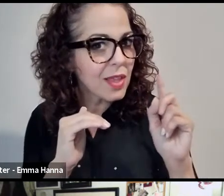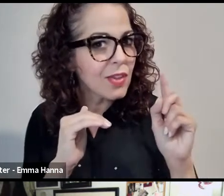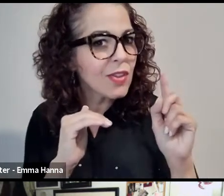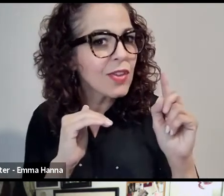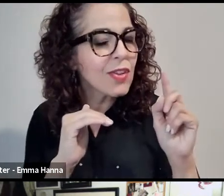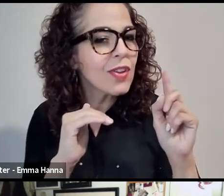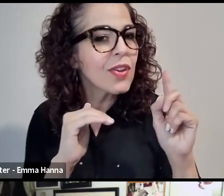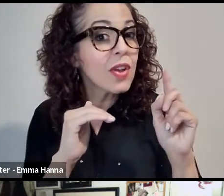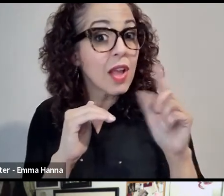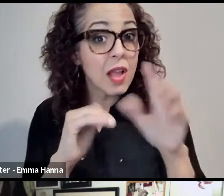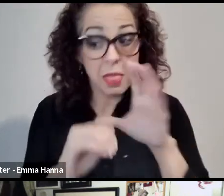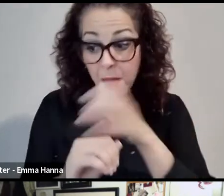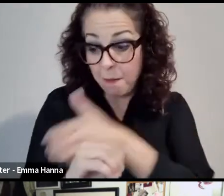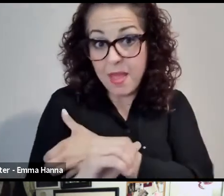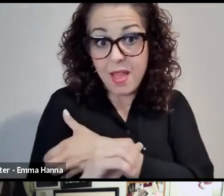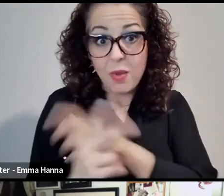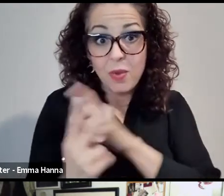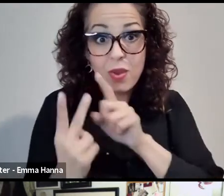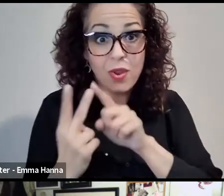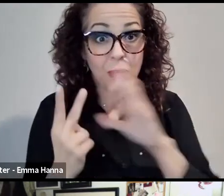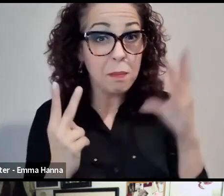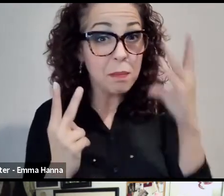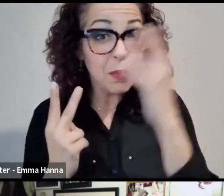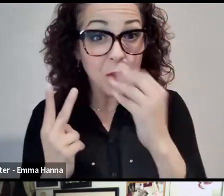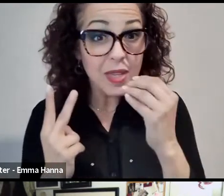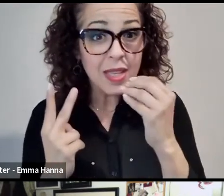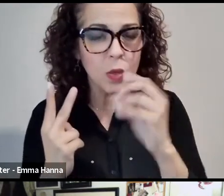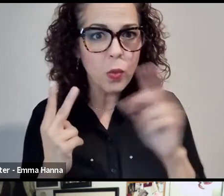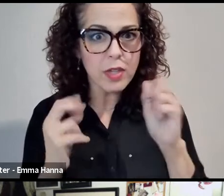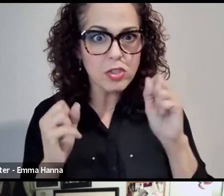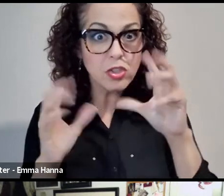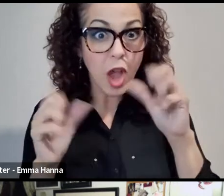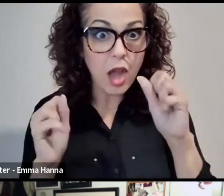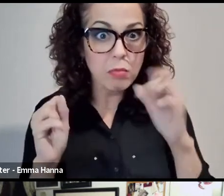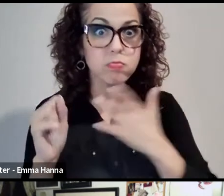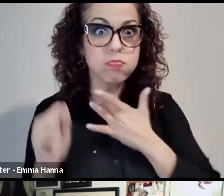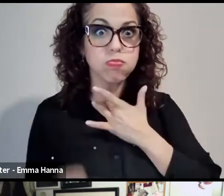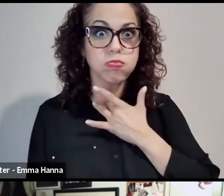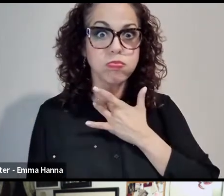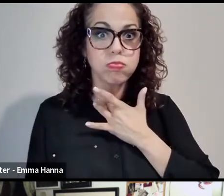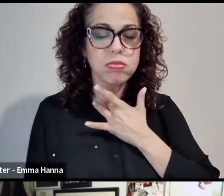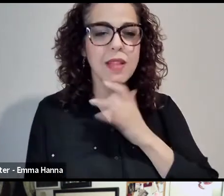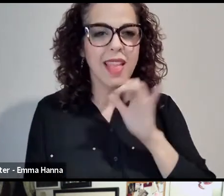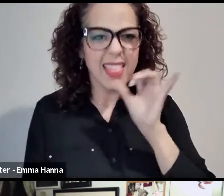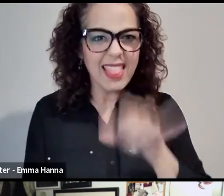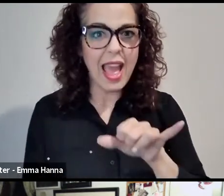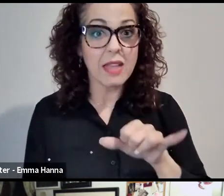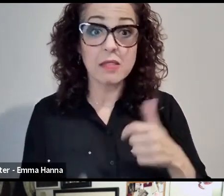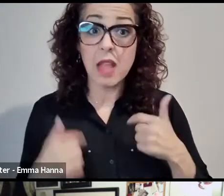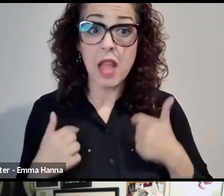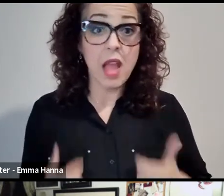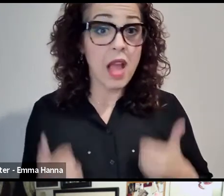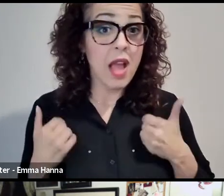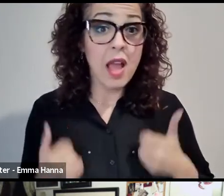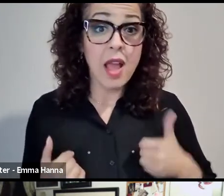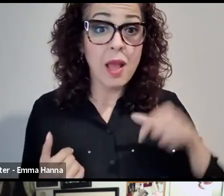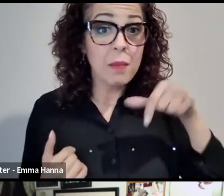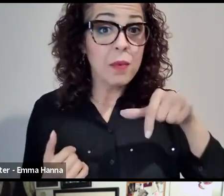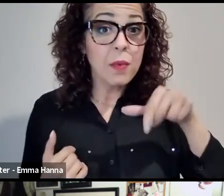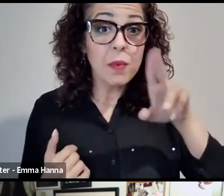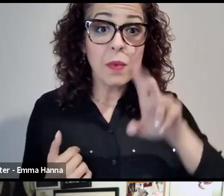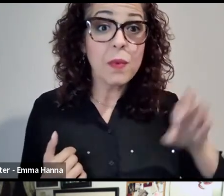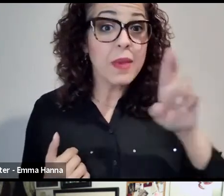the power is, where the beauty is, where the shock is. I'm queer, and the thing that has